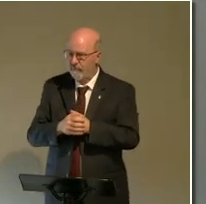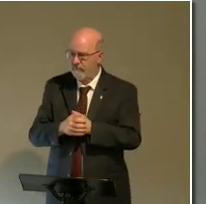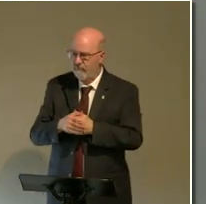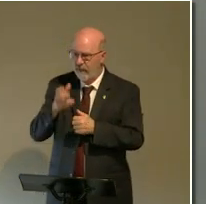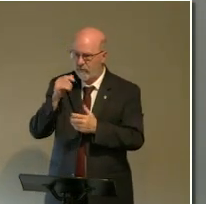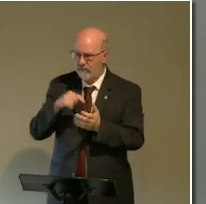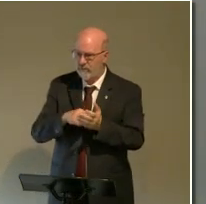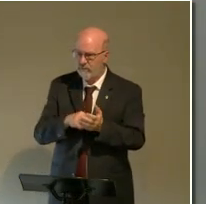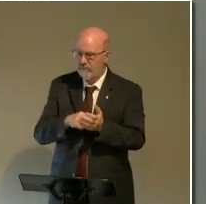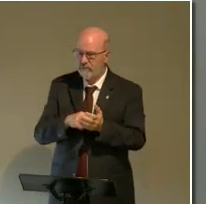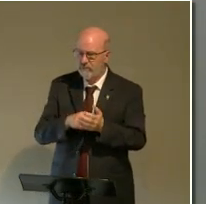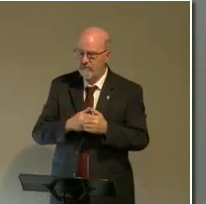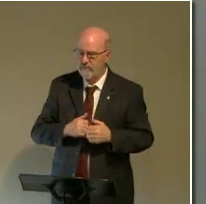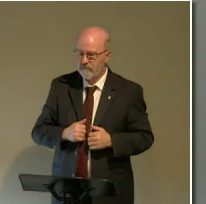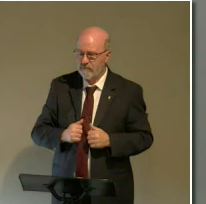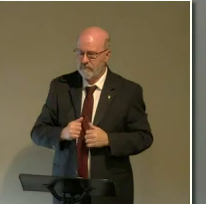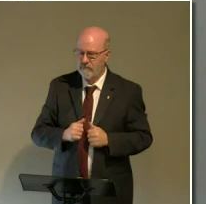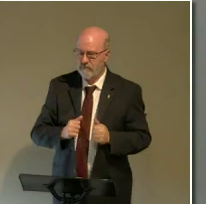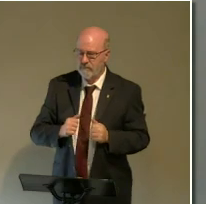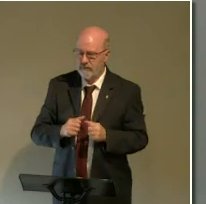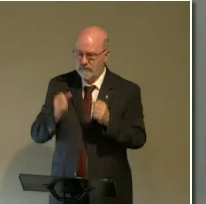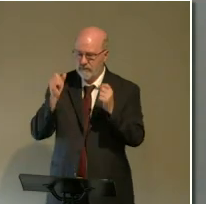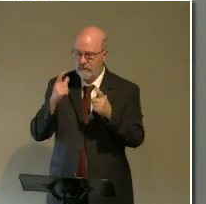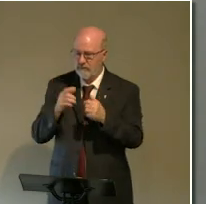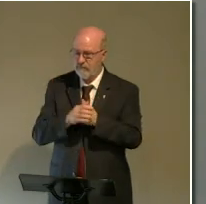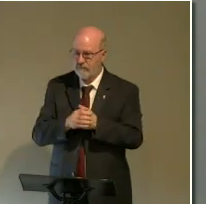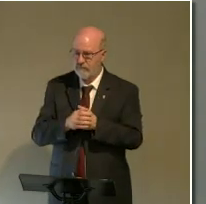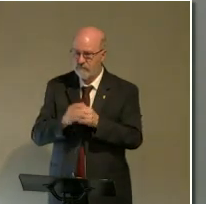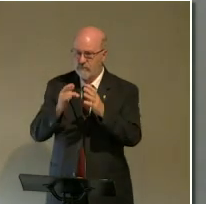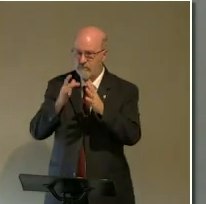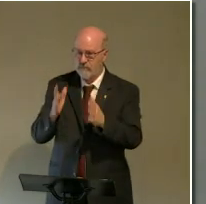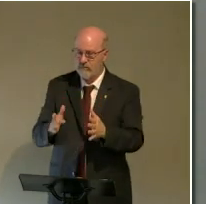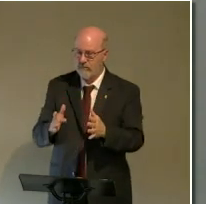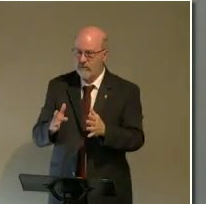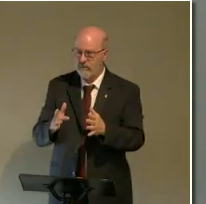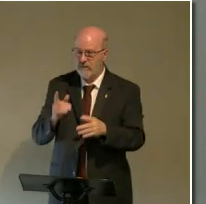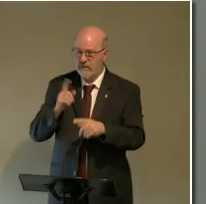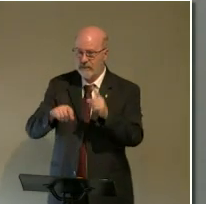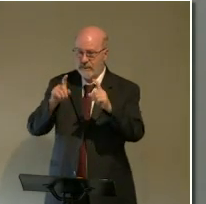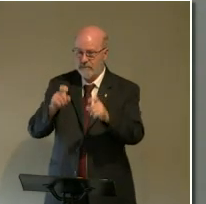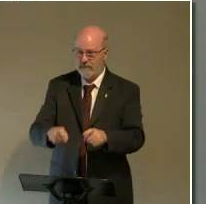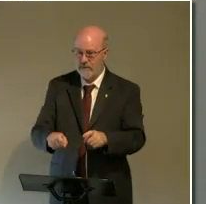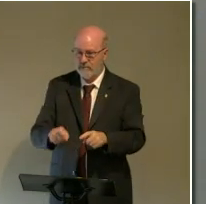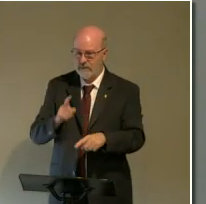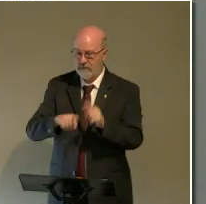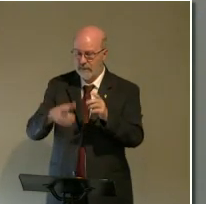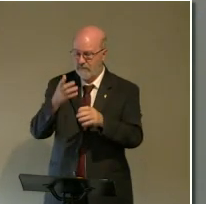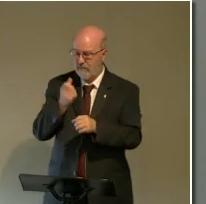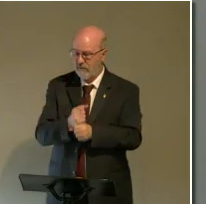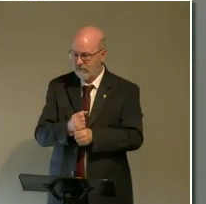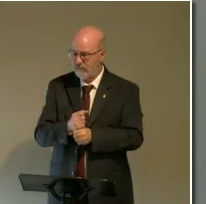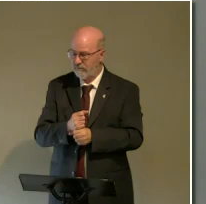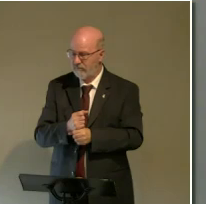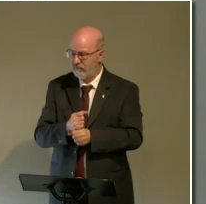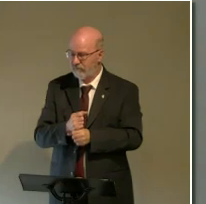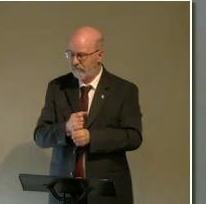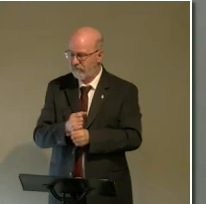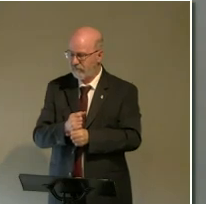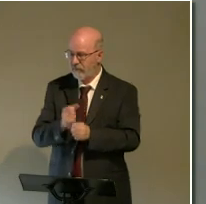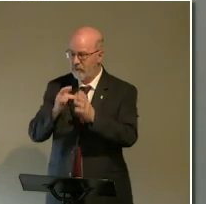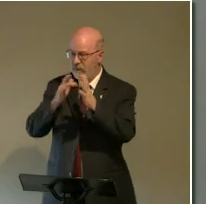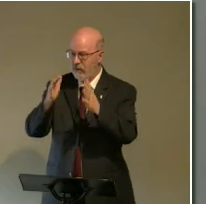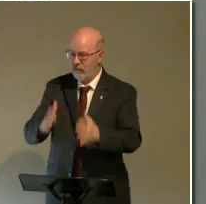I heard this, and this is unbelievable. A Christianity that cannot be tested cannot be trusted.